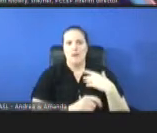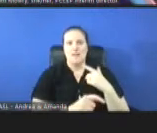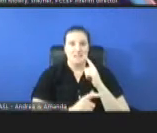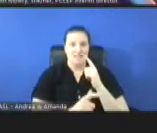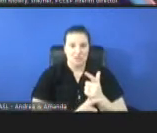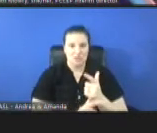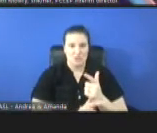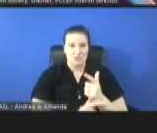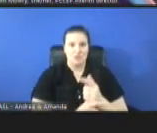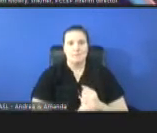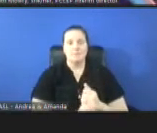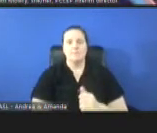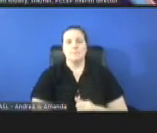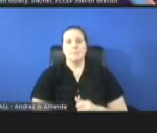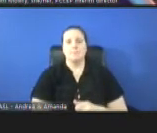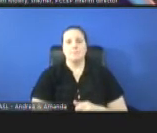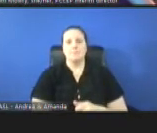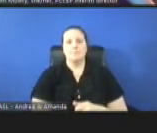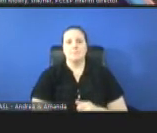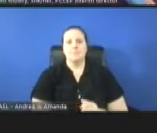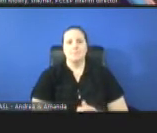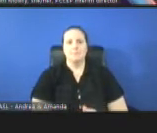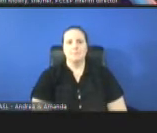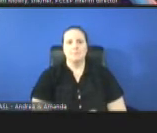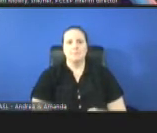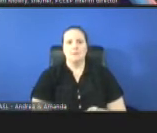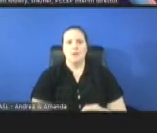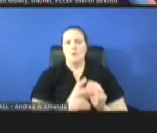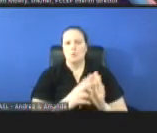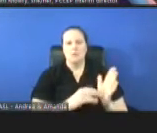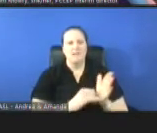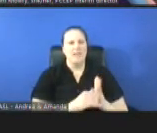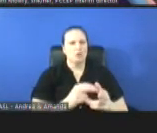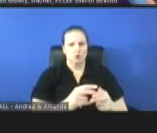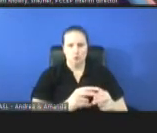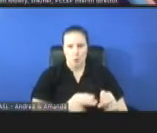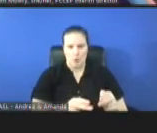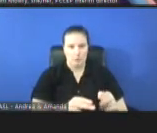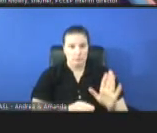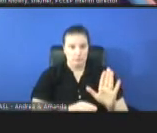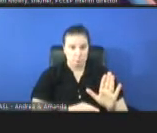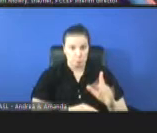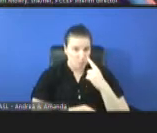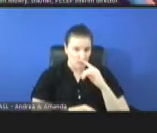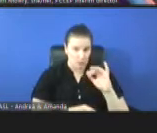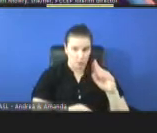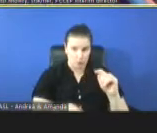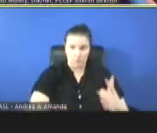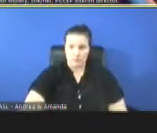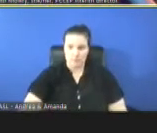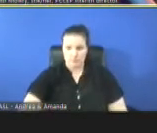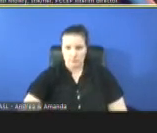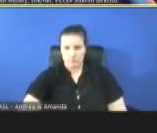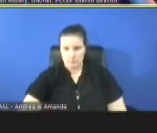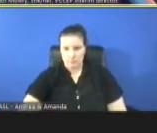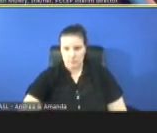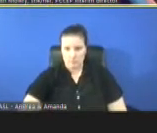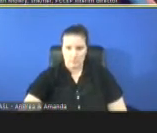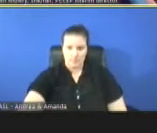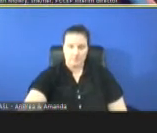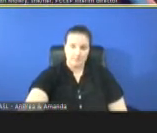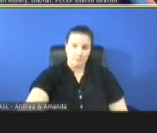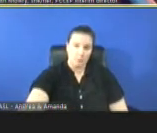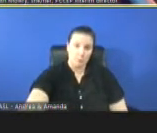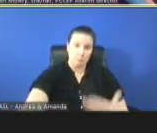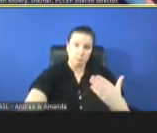sisters, and I really want to read it. It's very short, so if you don't mind, Judith. Sure, please, thank you.